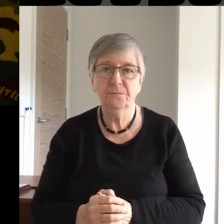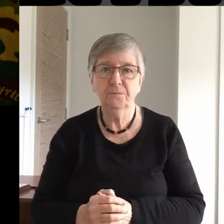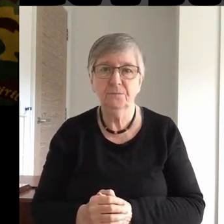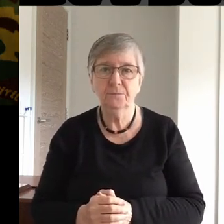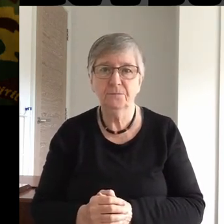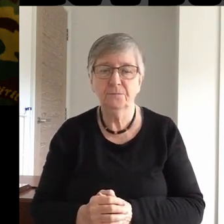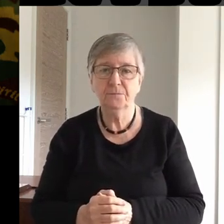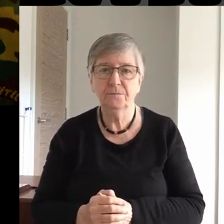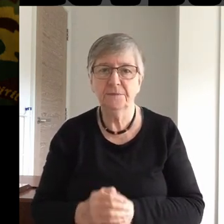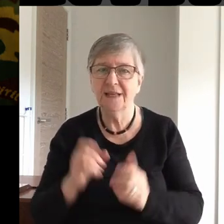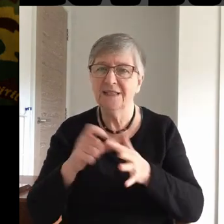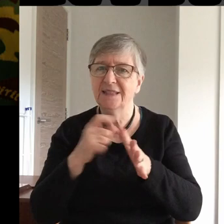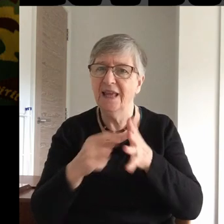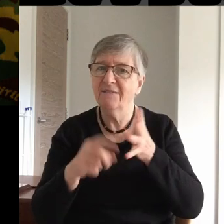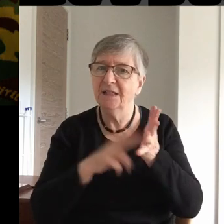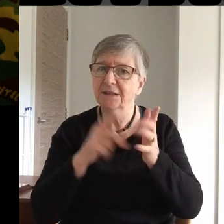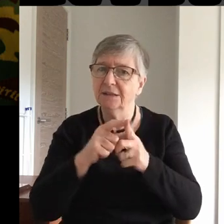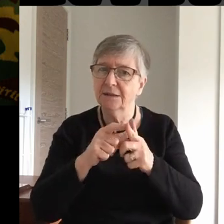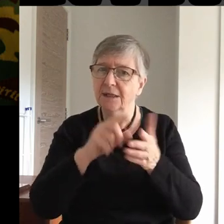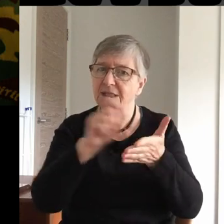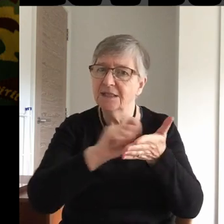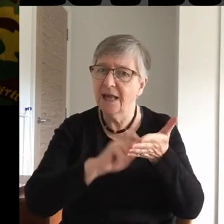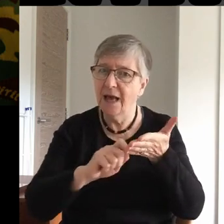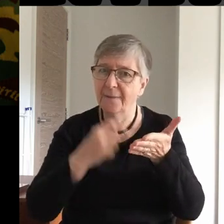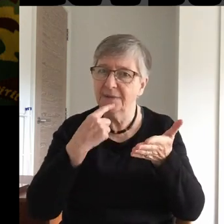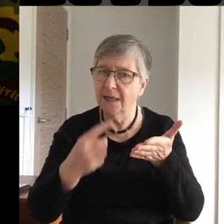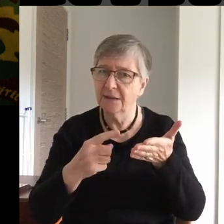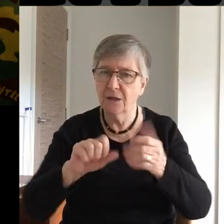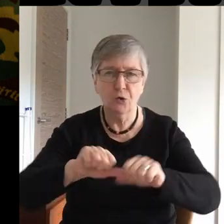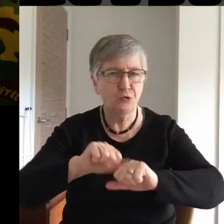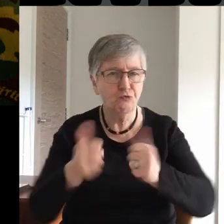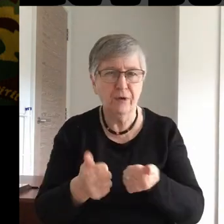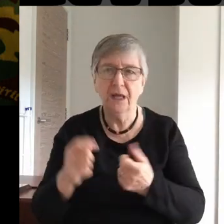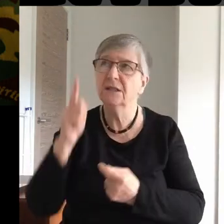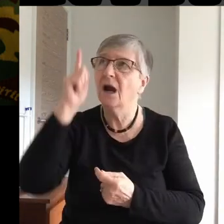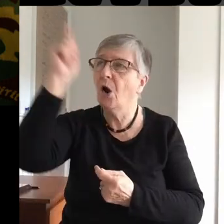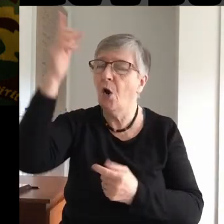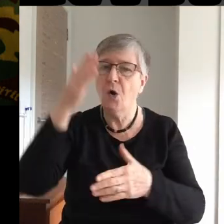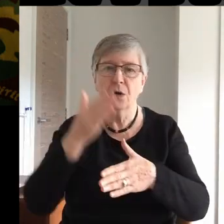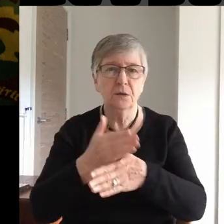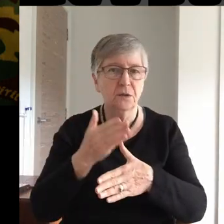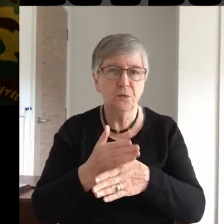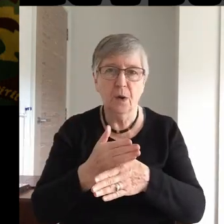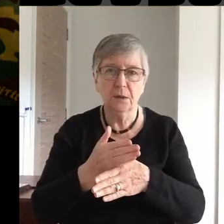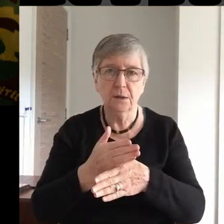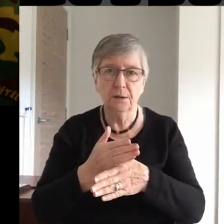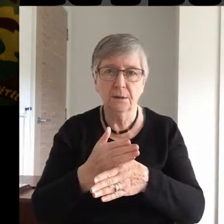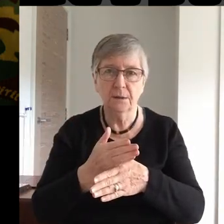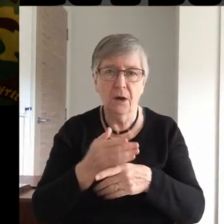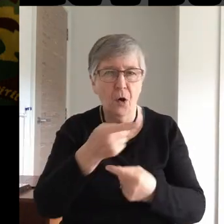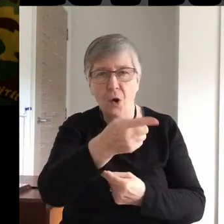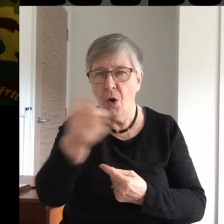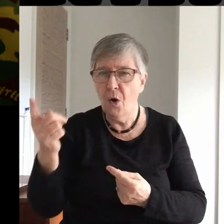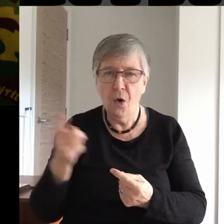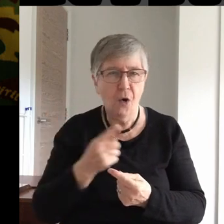The psalmist says, "Great are the works of the Lord. They are pondered by all who delight